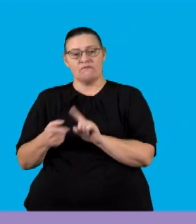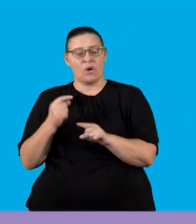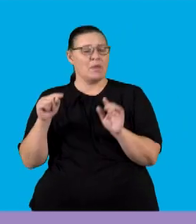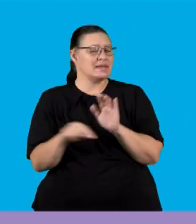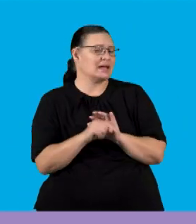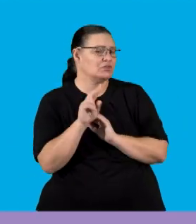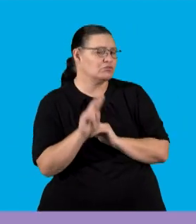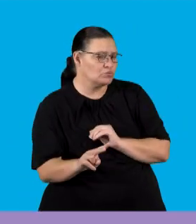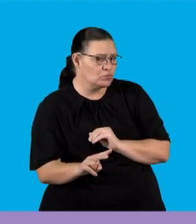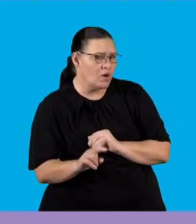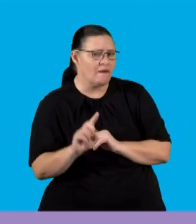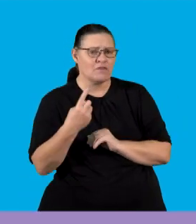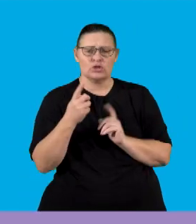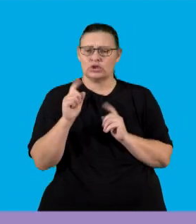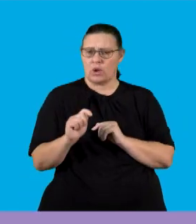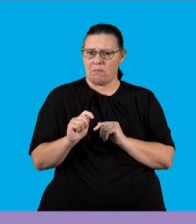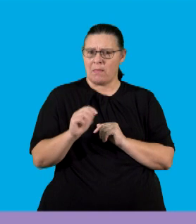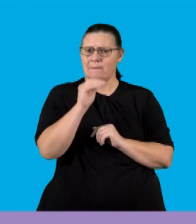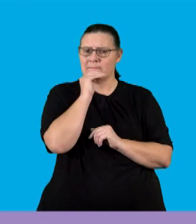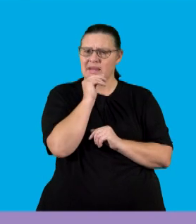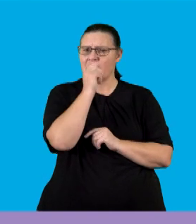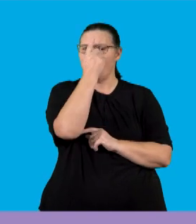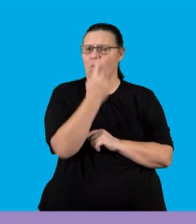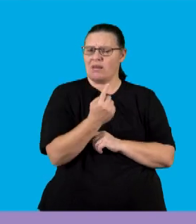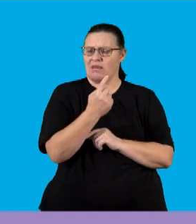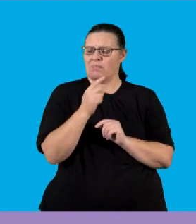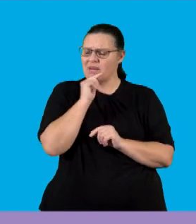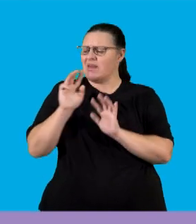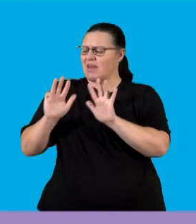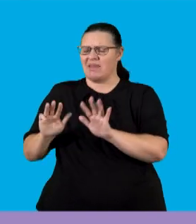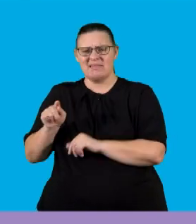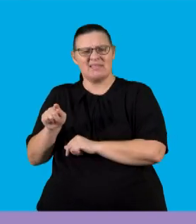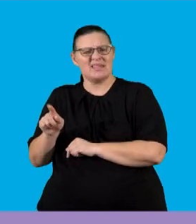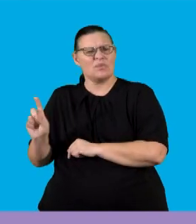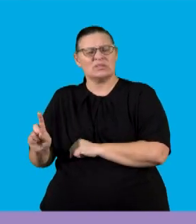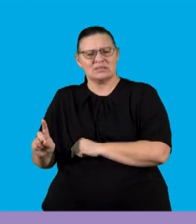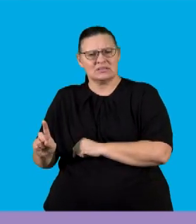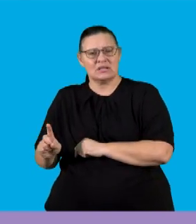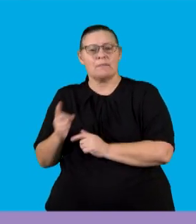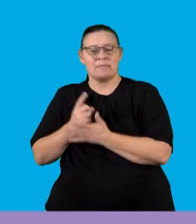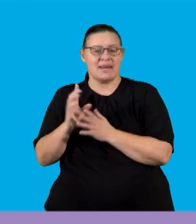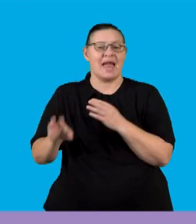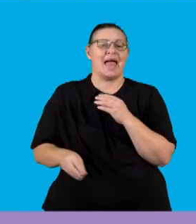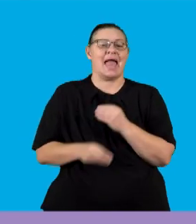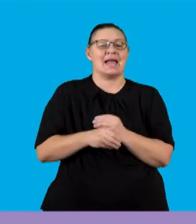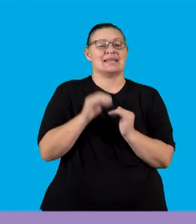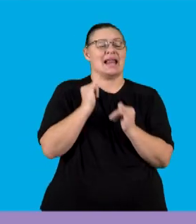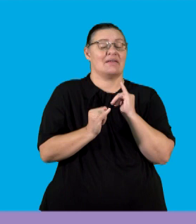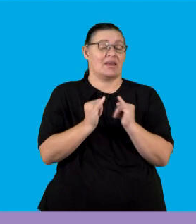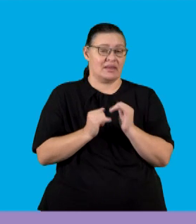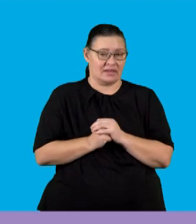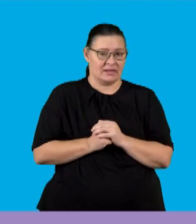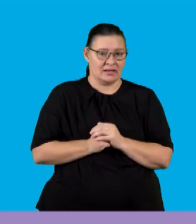going to add 11. Let's check if it's true for any of the terms. Let's use the fourth term.